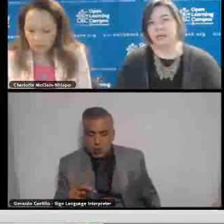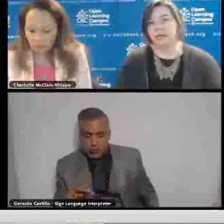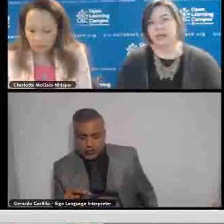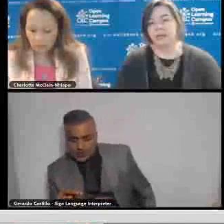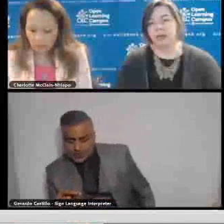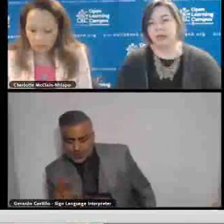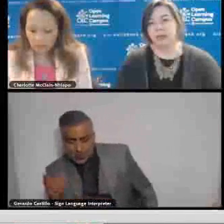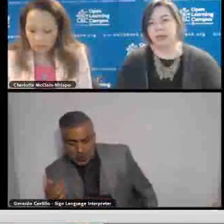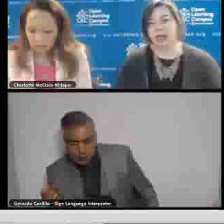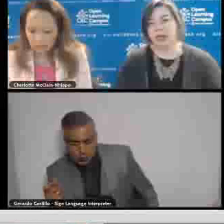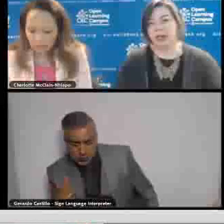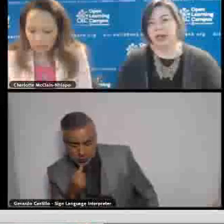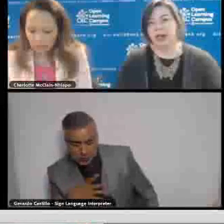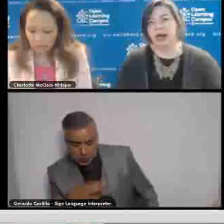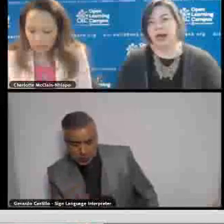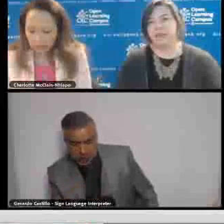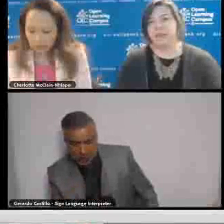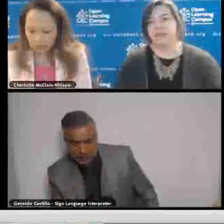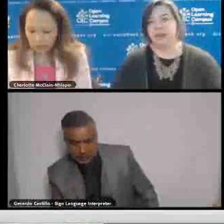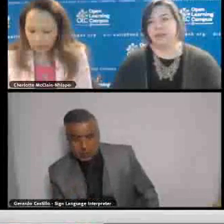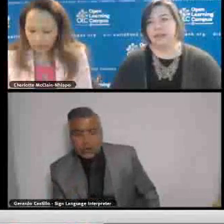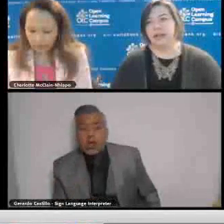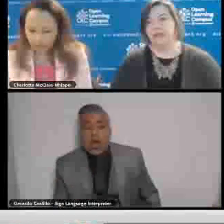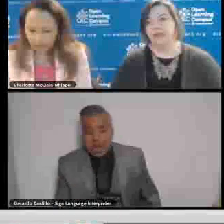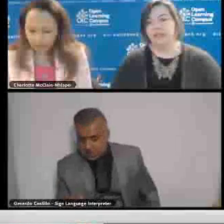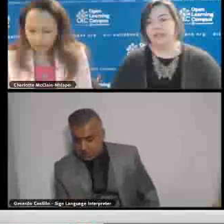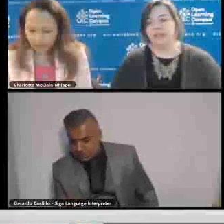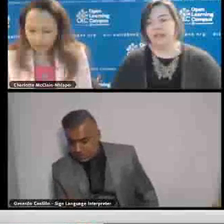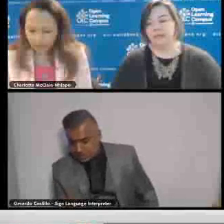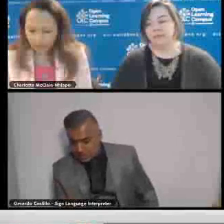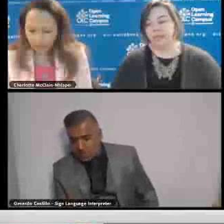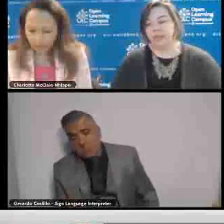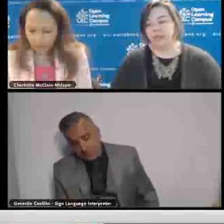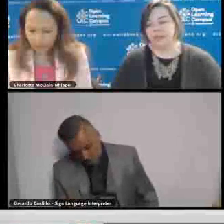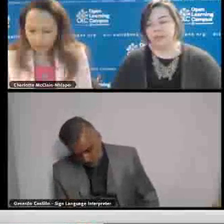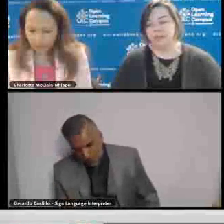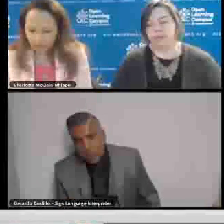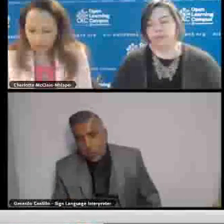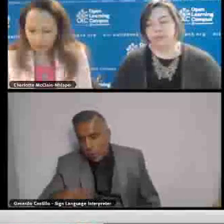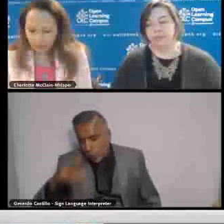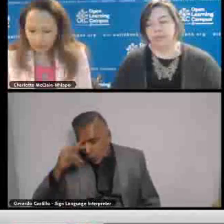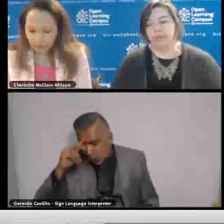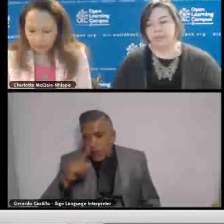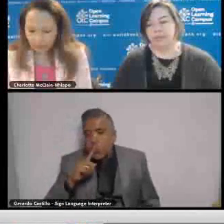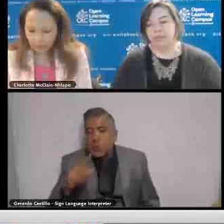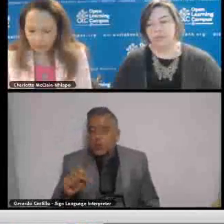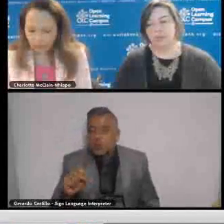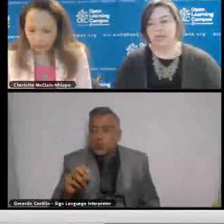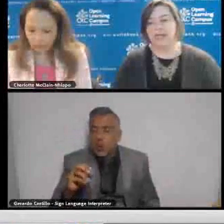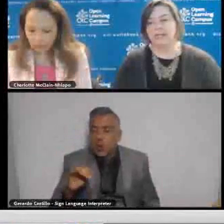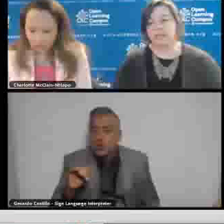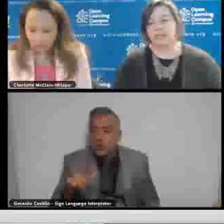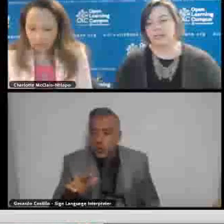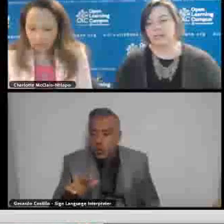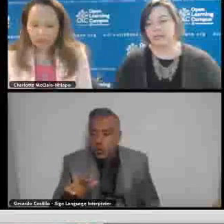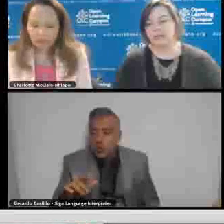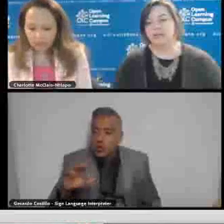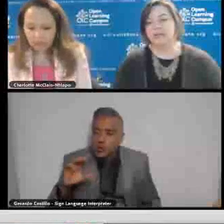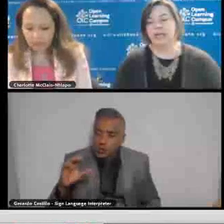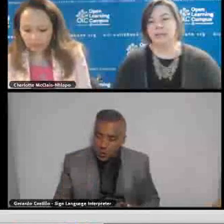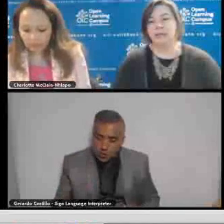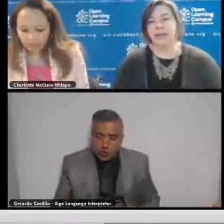more women were dying, and found that it was social mores, cultural norms